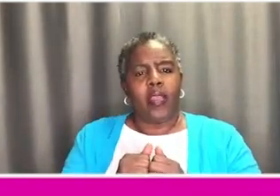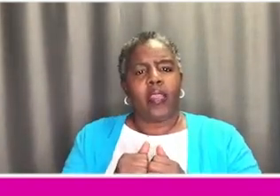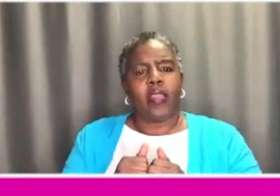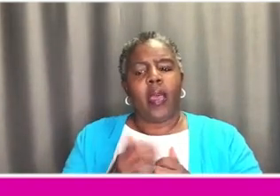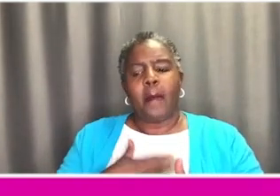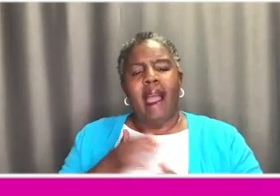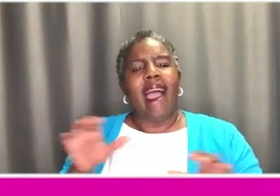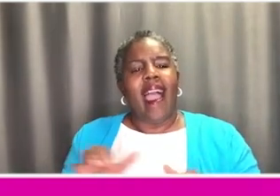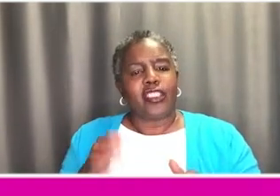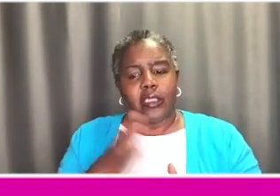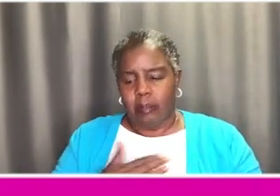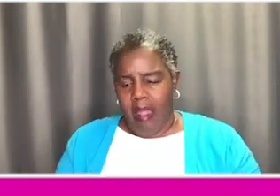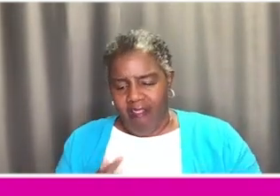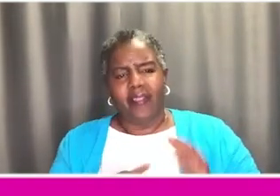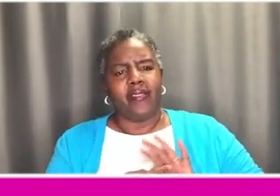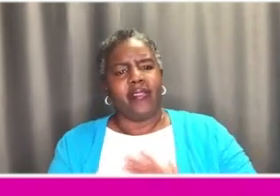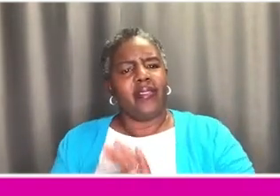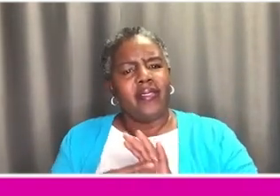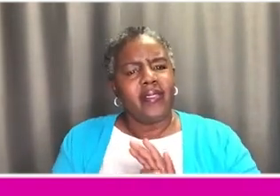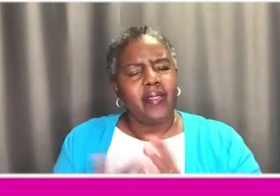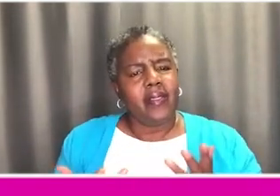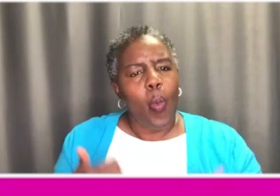your actions?